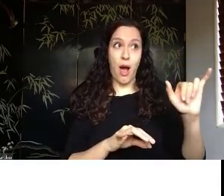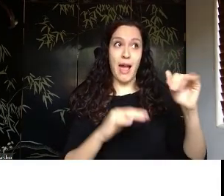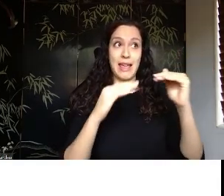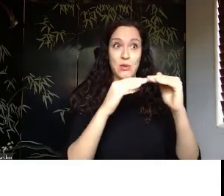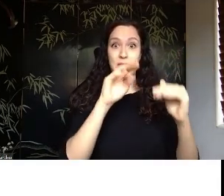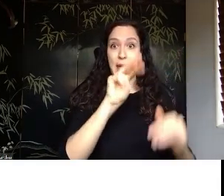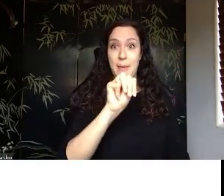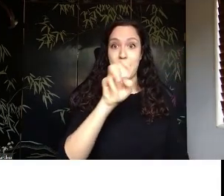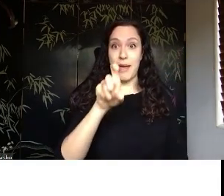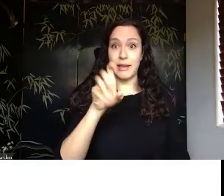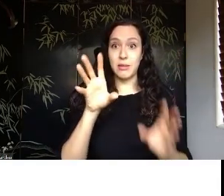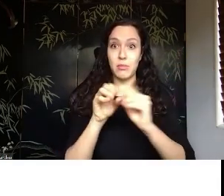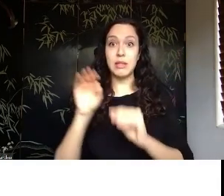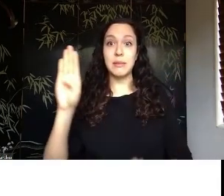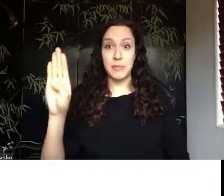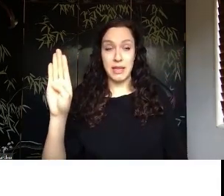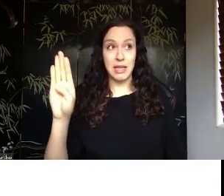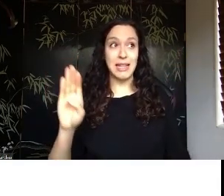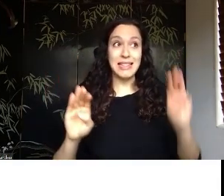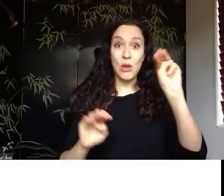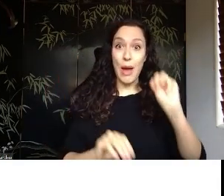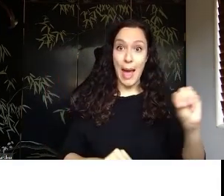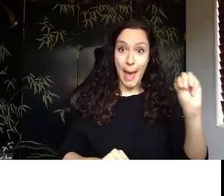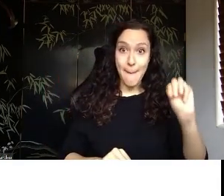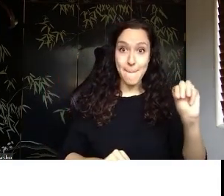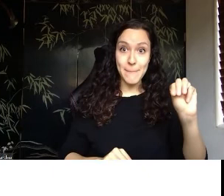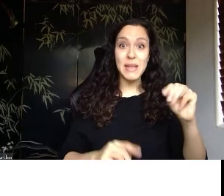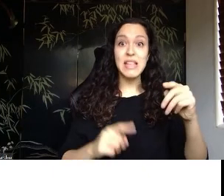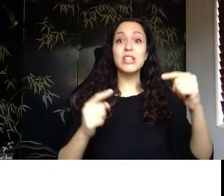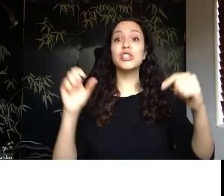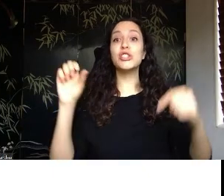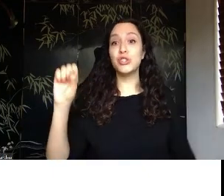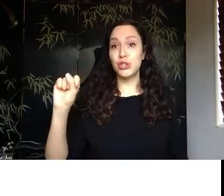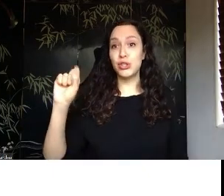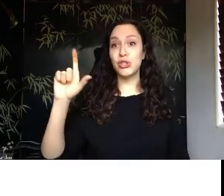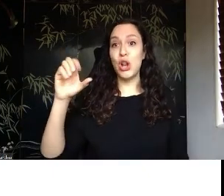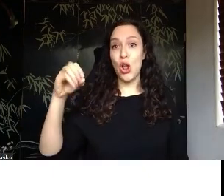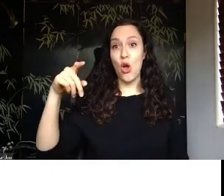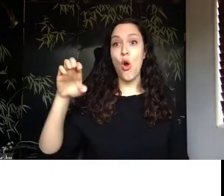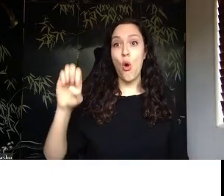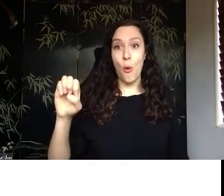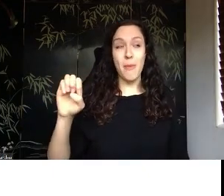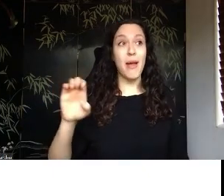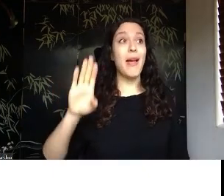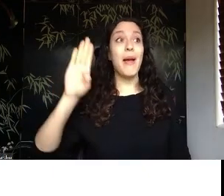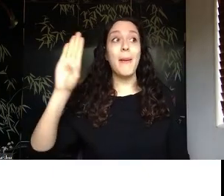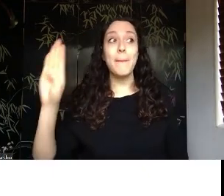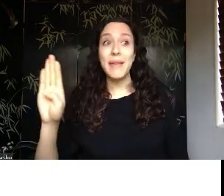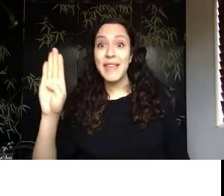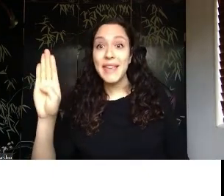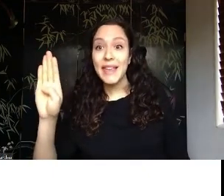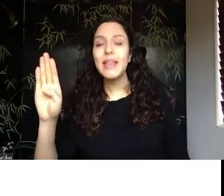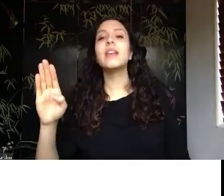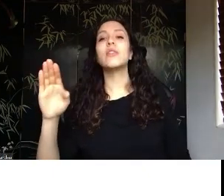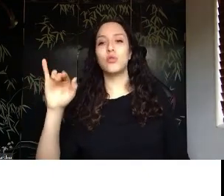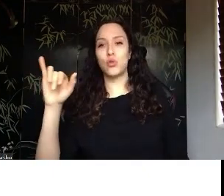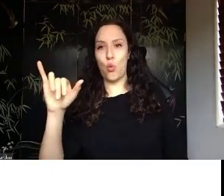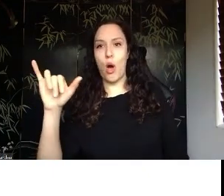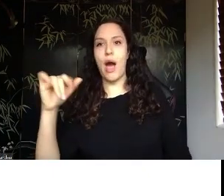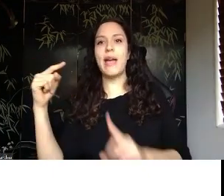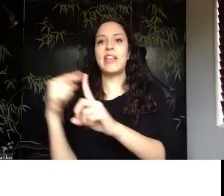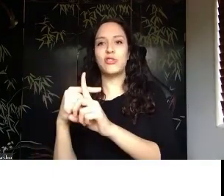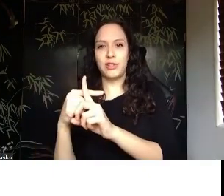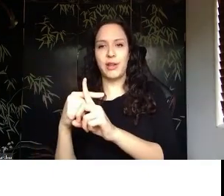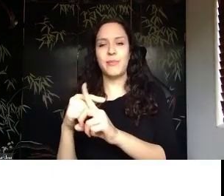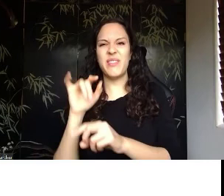slope and b stands for y-intercept. Okay, that's just the fancy math language, the algebraic